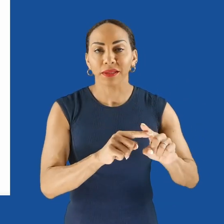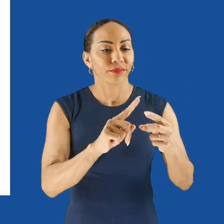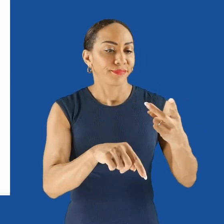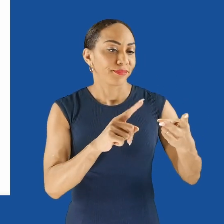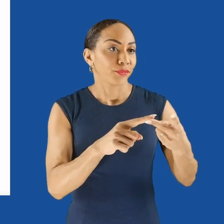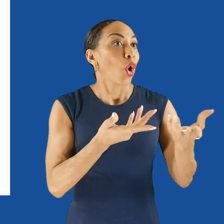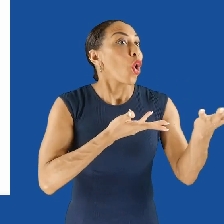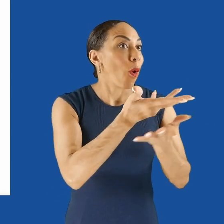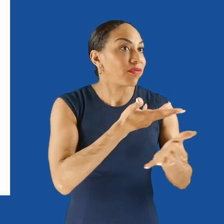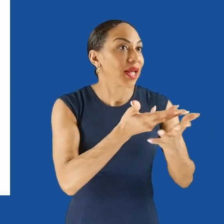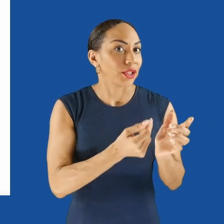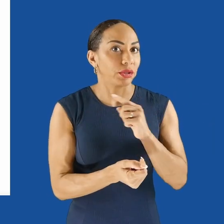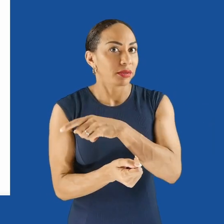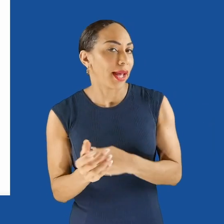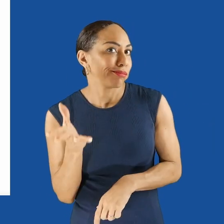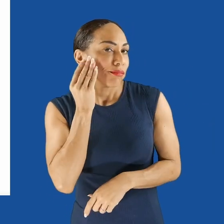meetings and conversations.